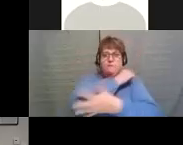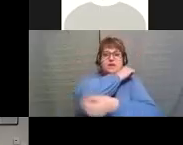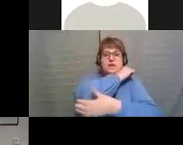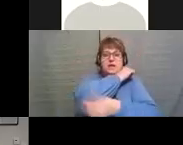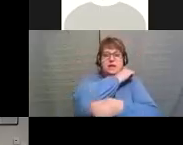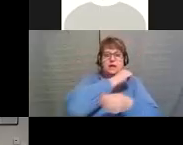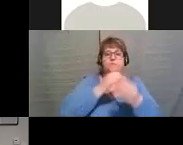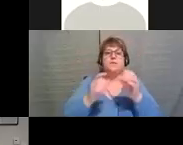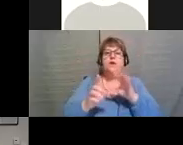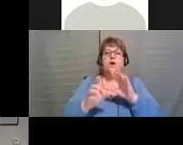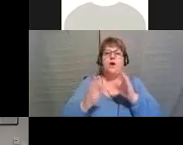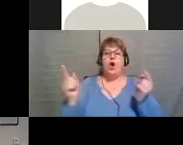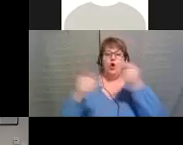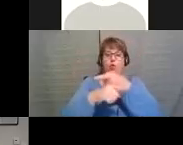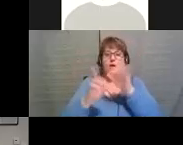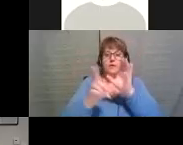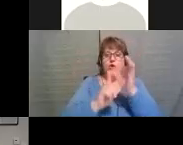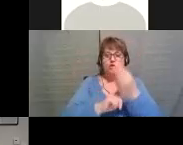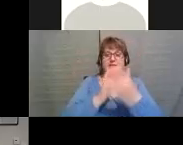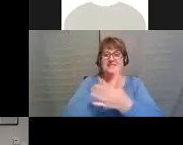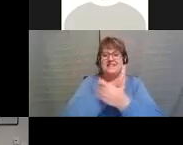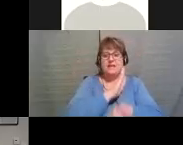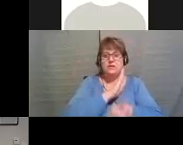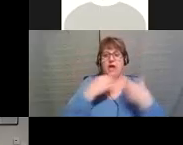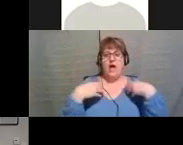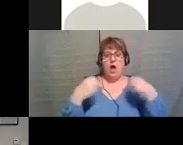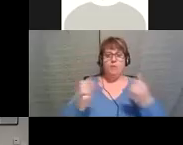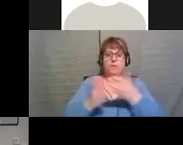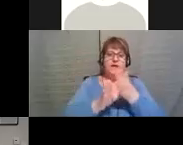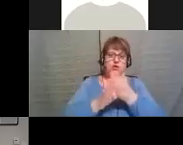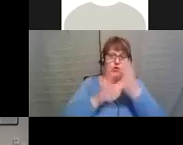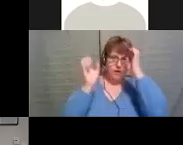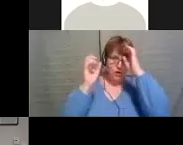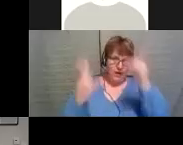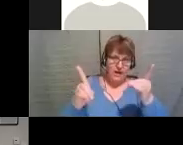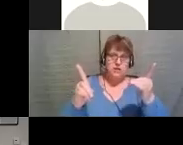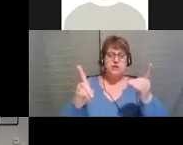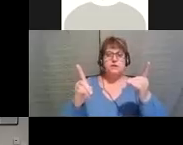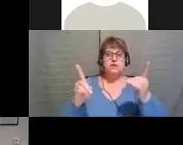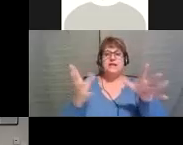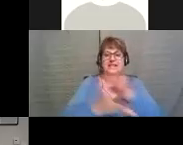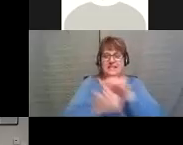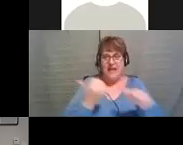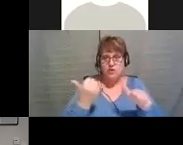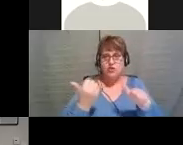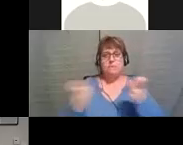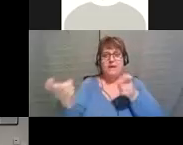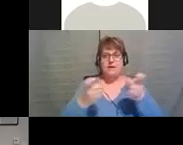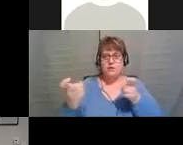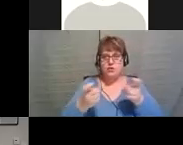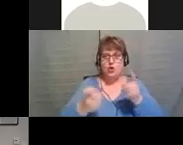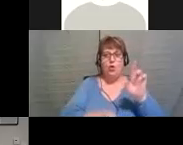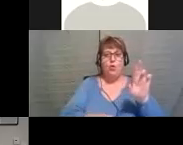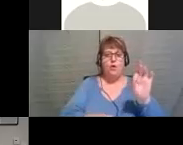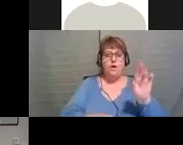skills, healthcare ethics, health professions education, disaster management, refugee care.